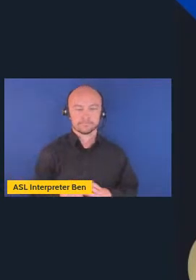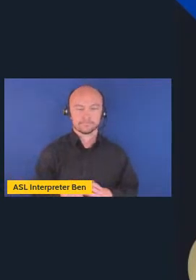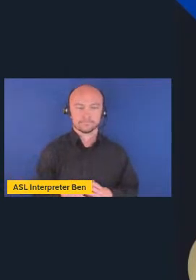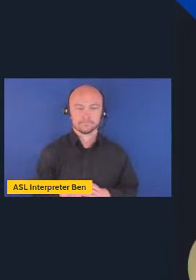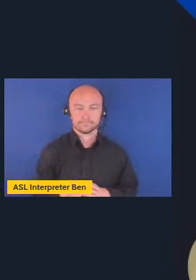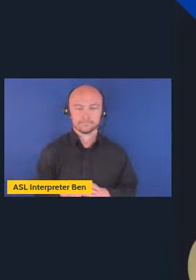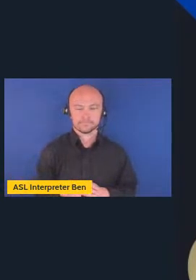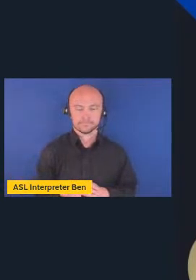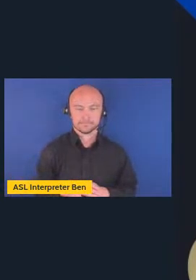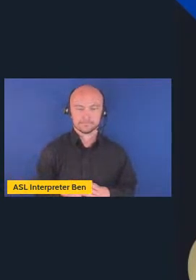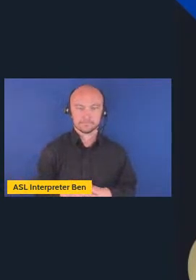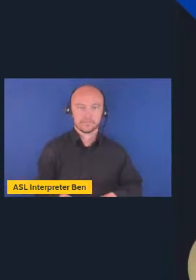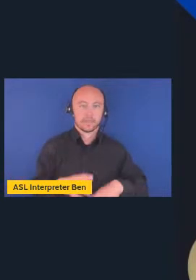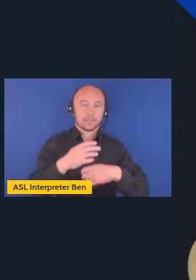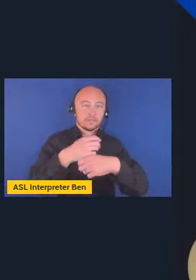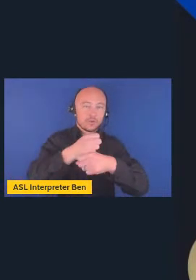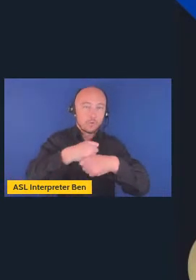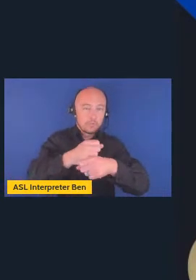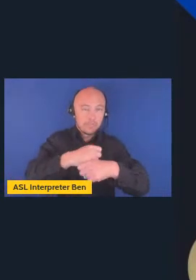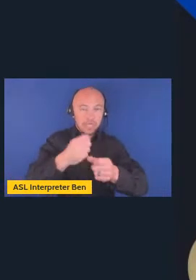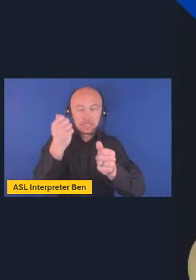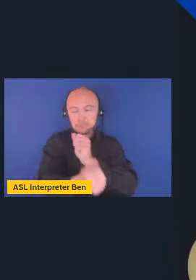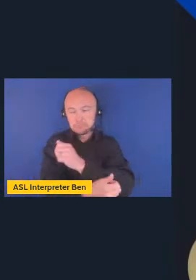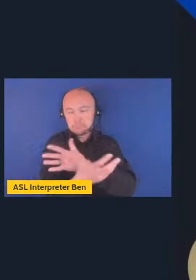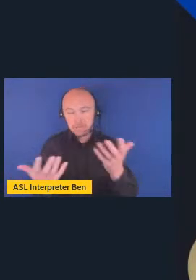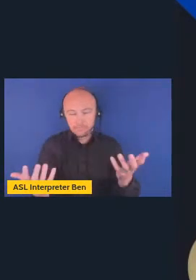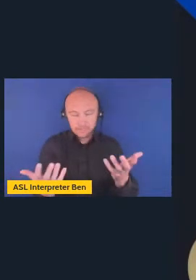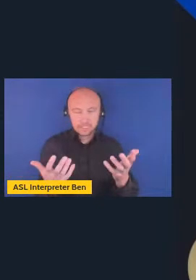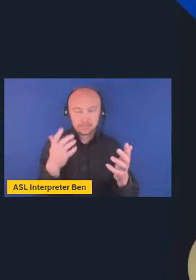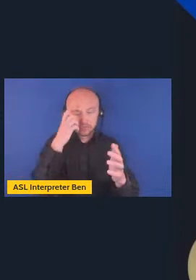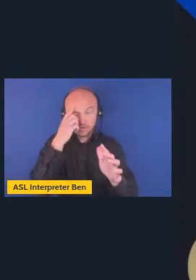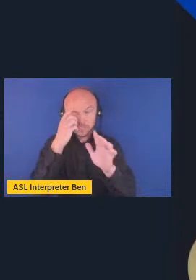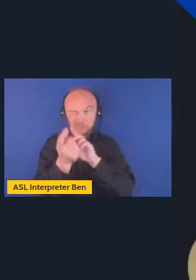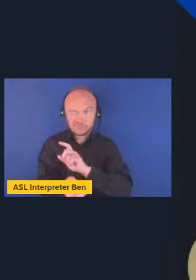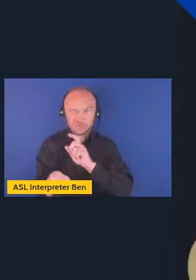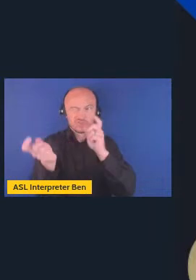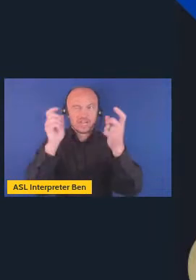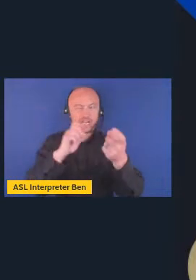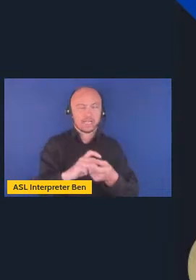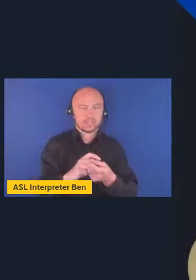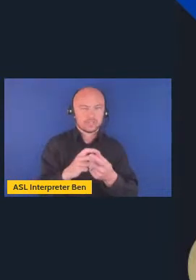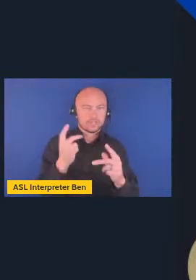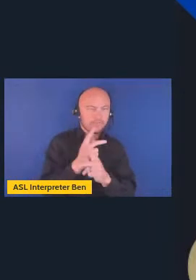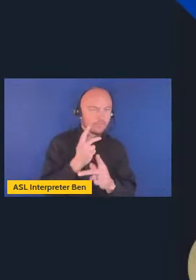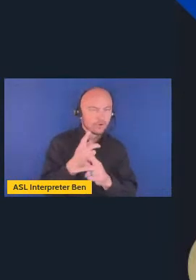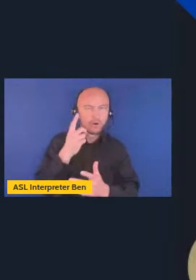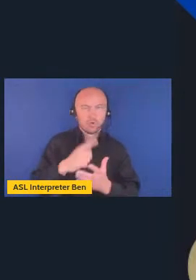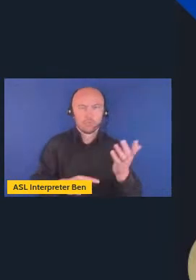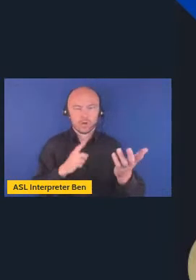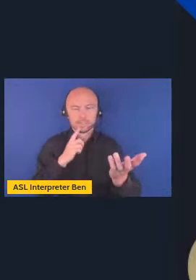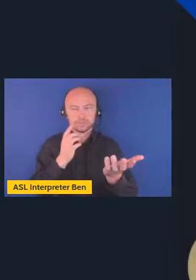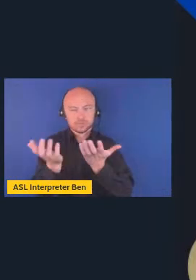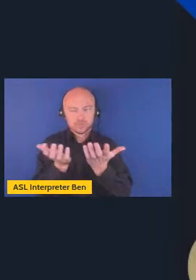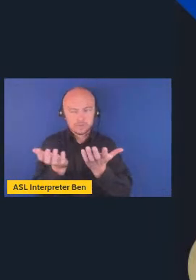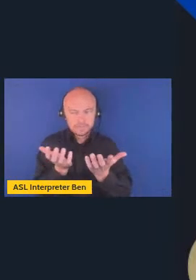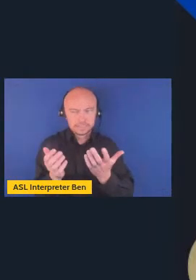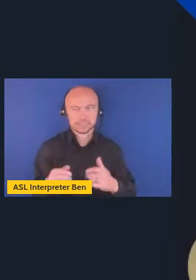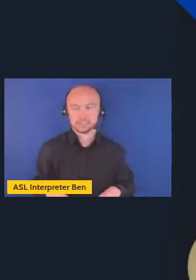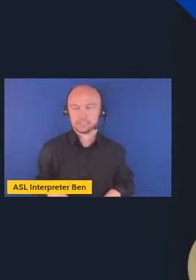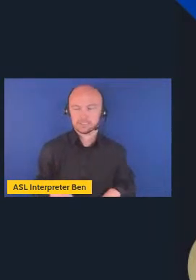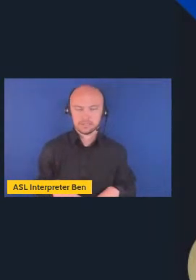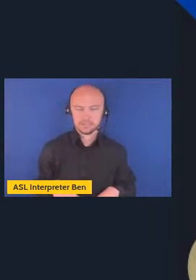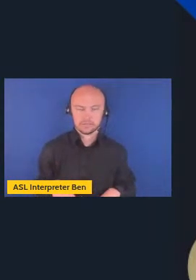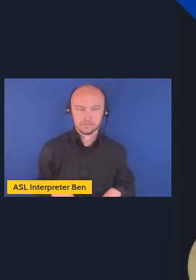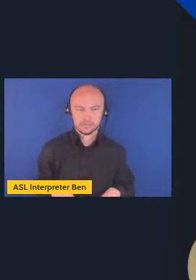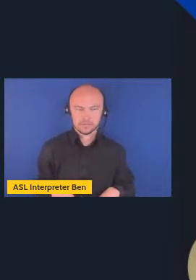So when we were making this mindset shift, we were trying to figure out what services do we want to